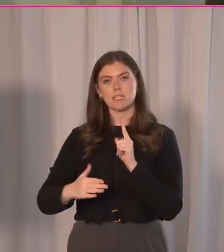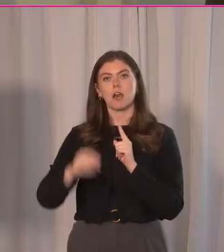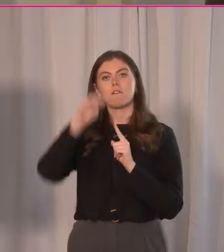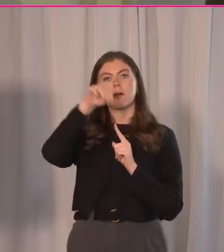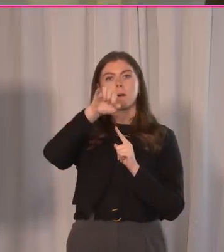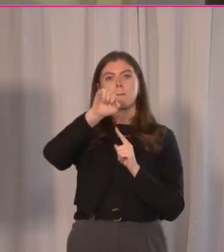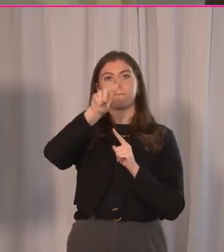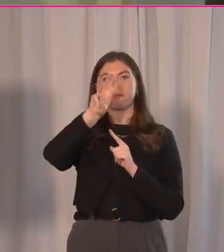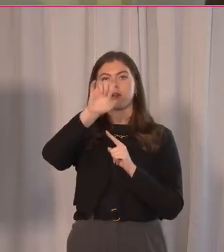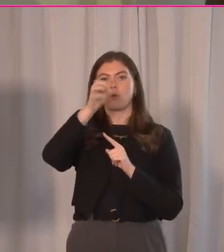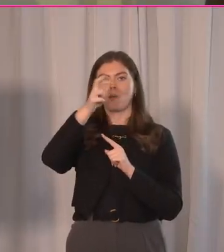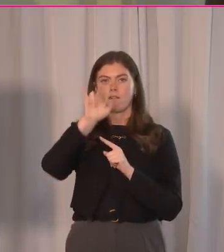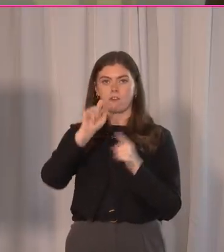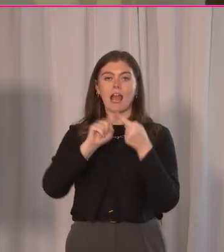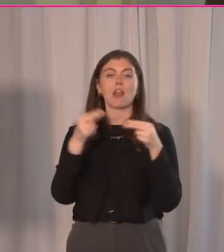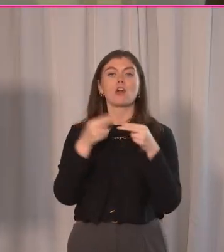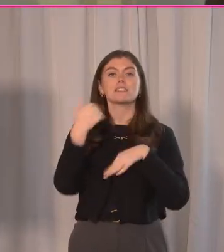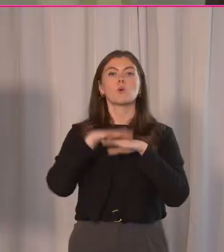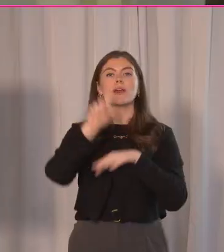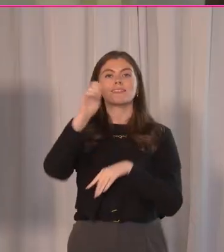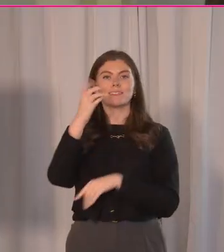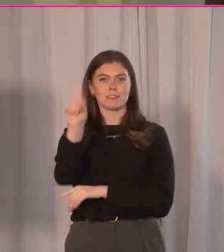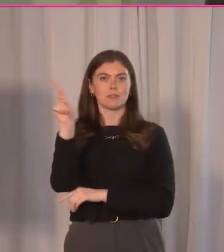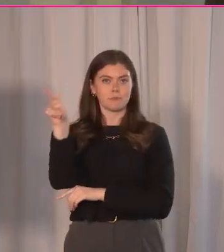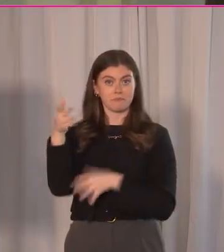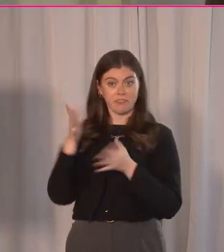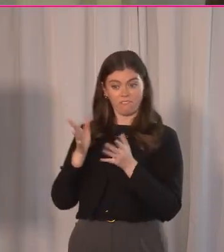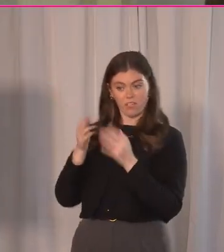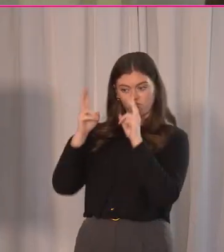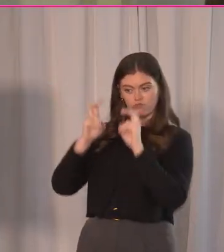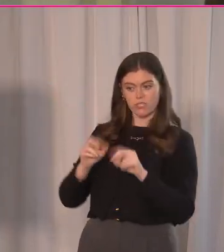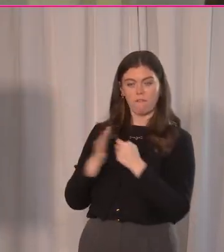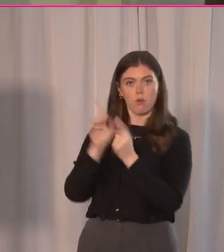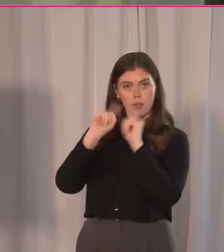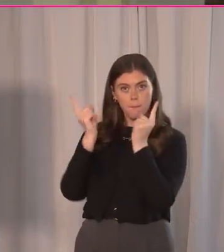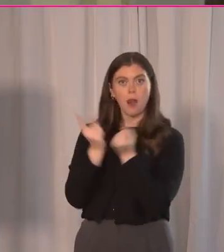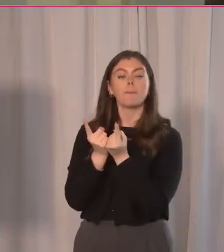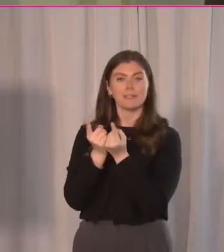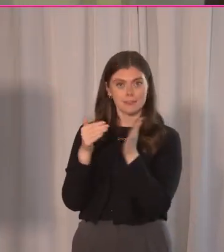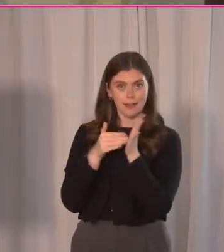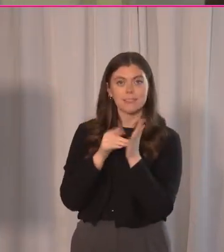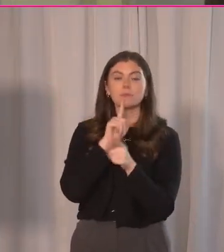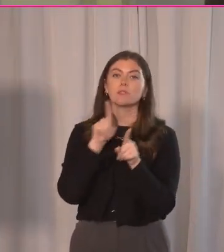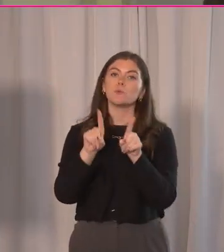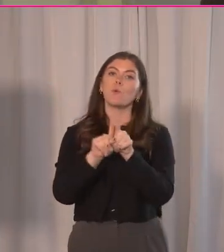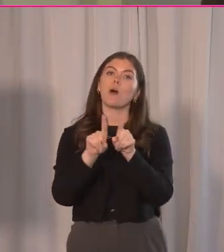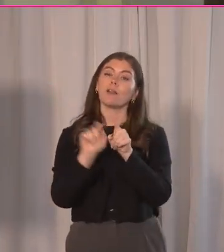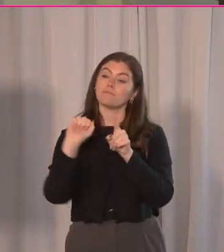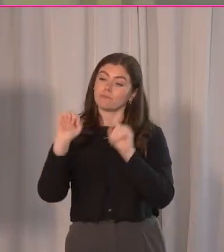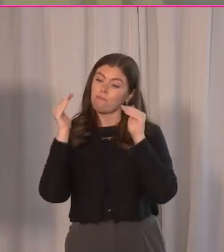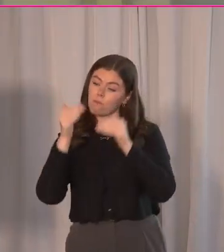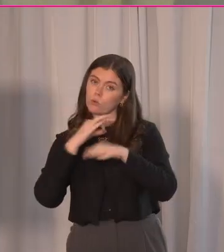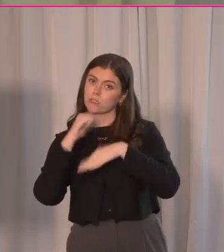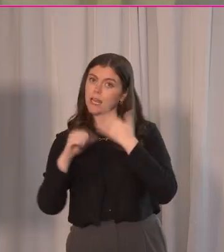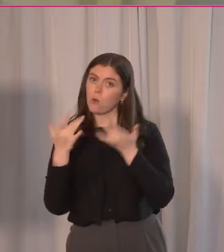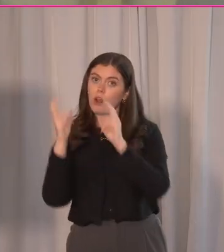Midwifery and Nursing at Trinity College. She has conducted research for the department, but also what she'll focus on today is